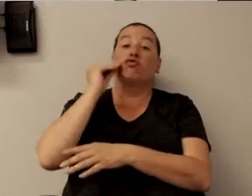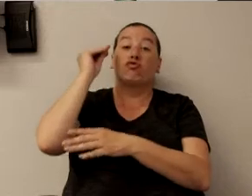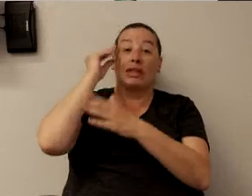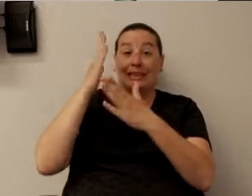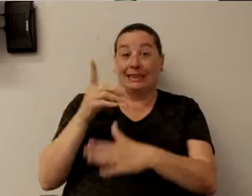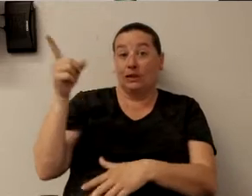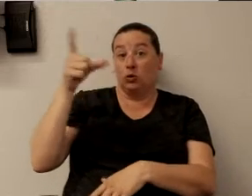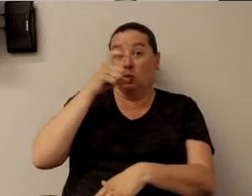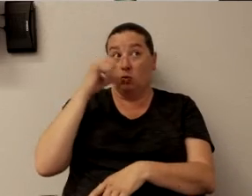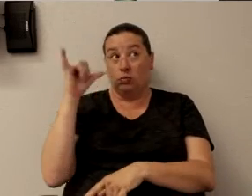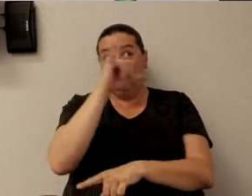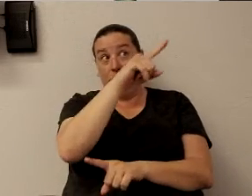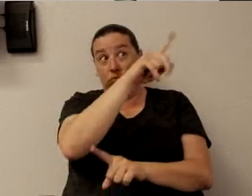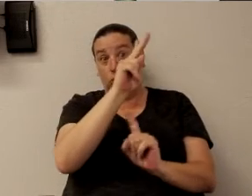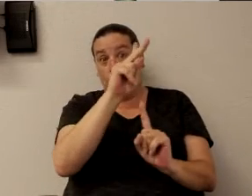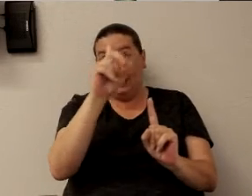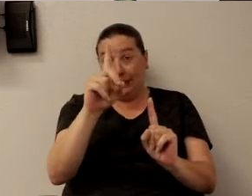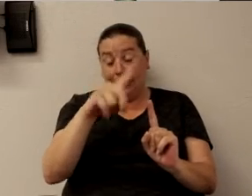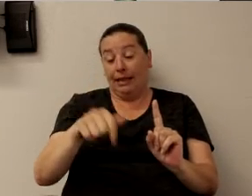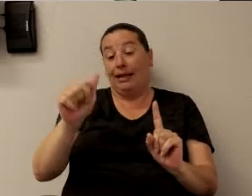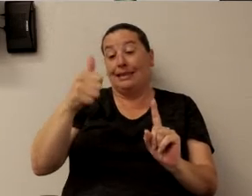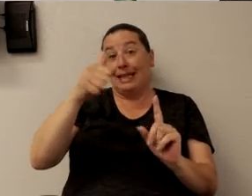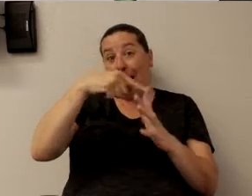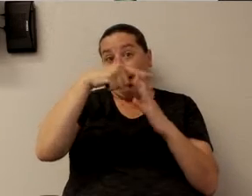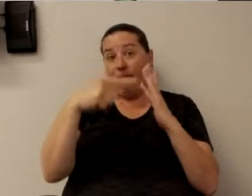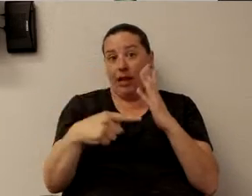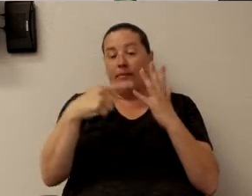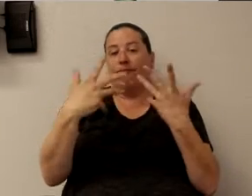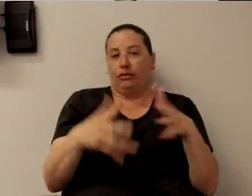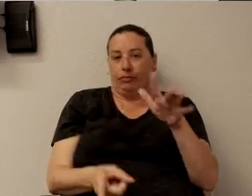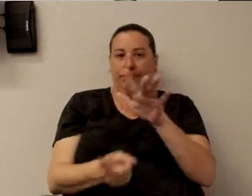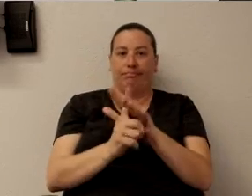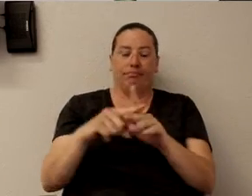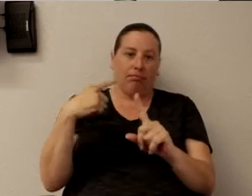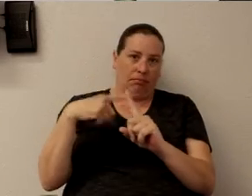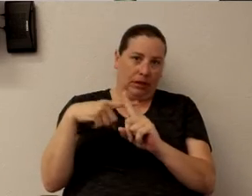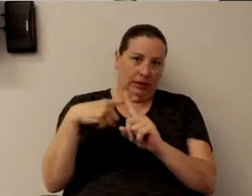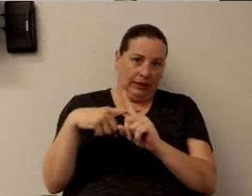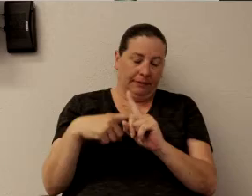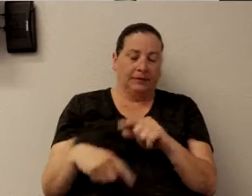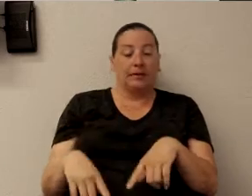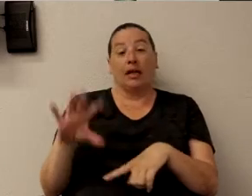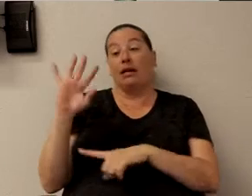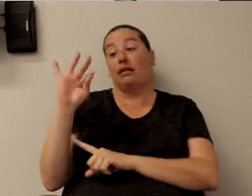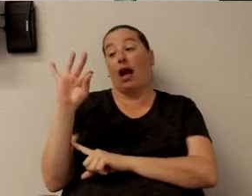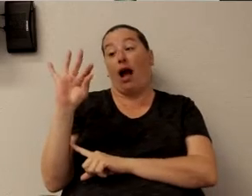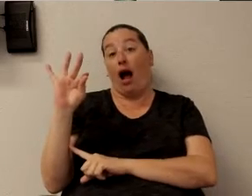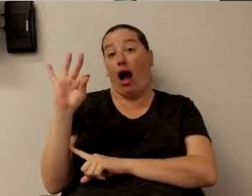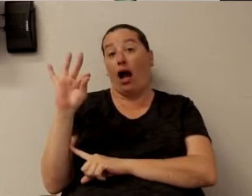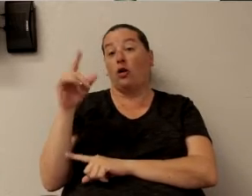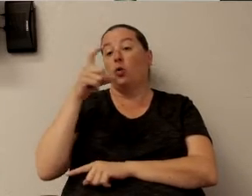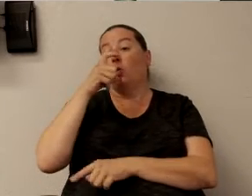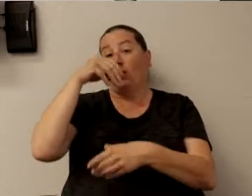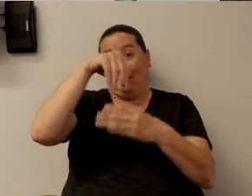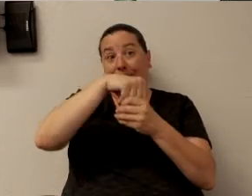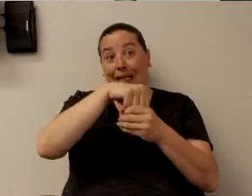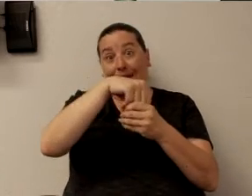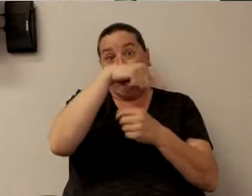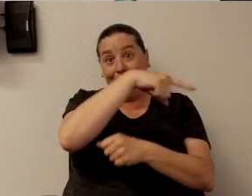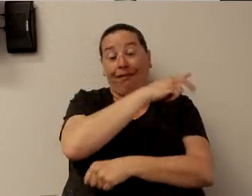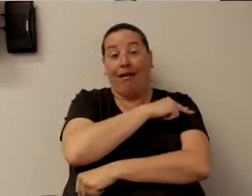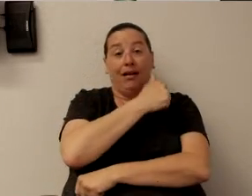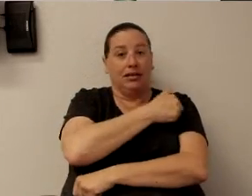Delta, 10 of them have tested positive. So we actually have 9 of the patients that are in-house but have